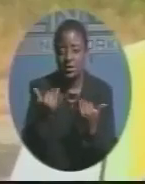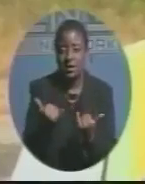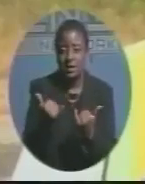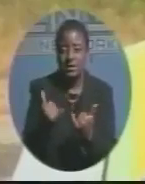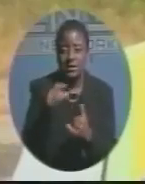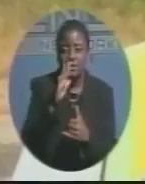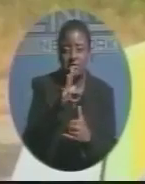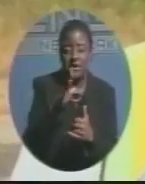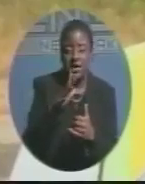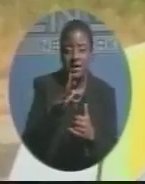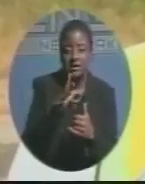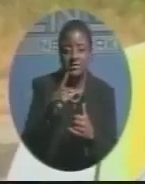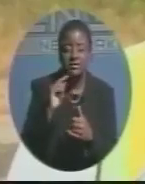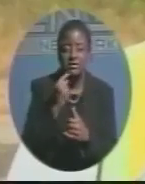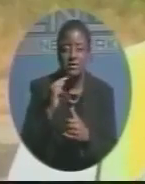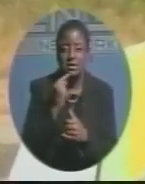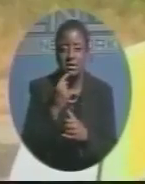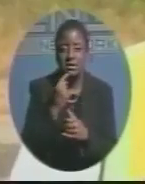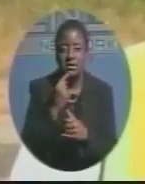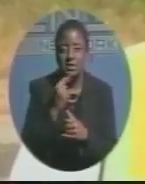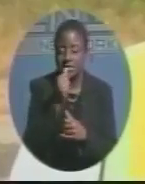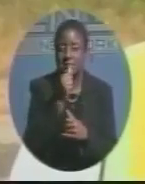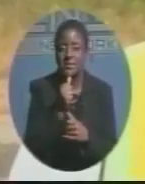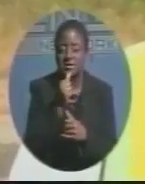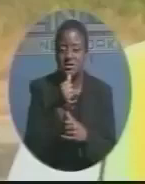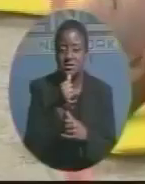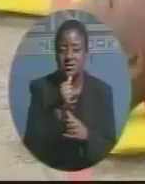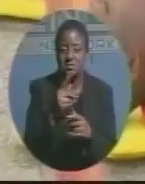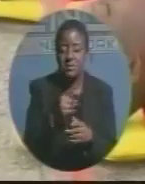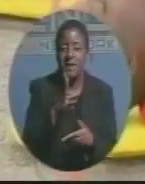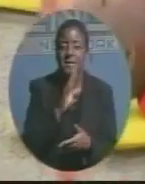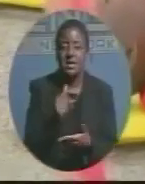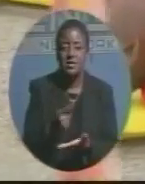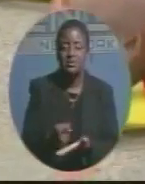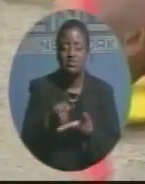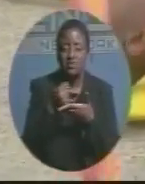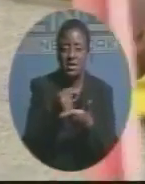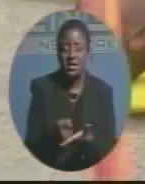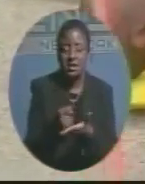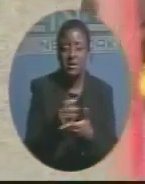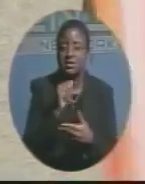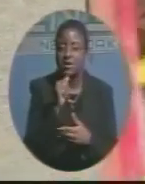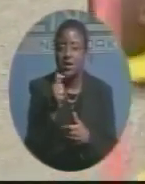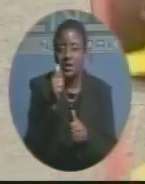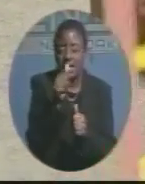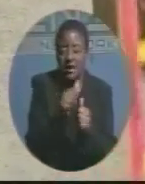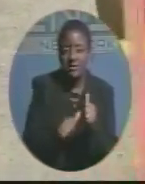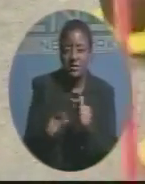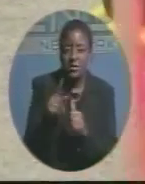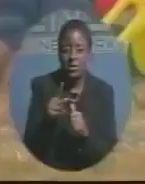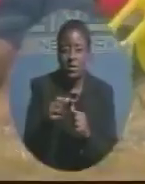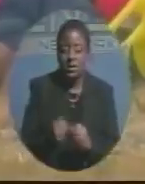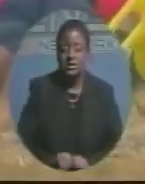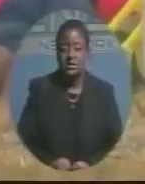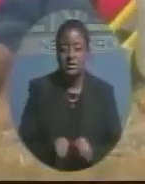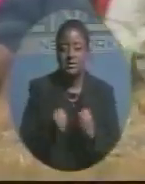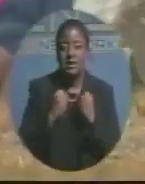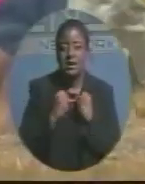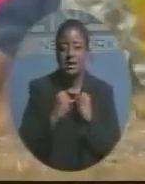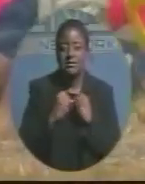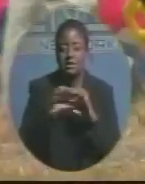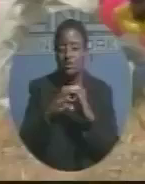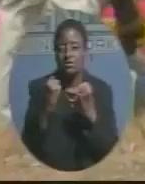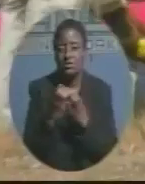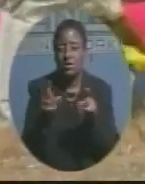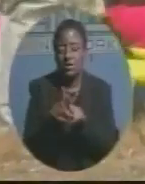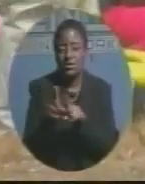5 critical patients who are being treated at our advanced medical posts. But not everyone survived the ill-fated flight. Crews also had